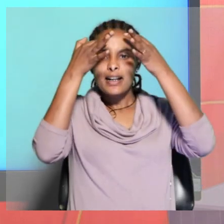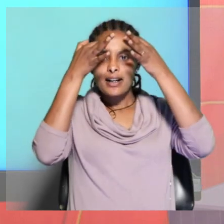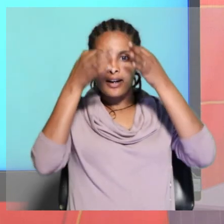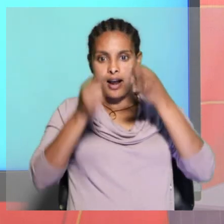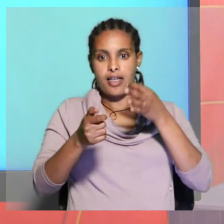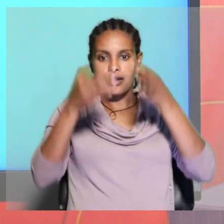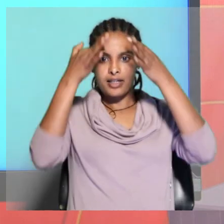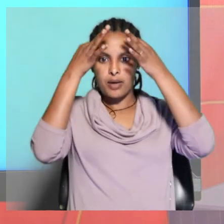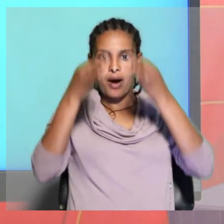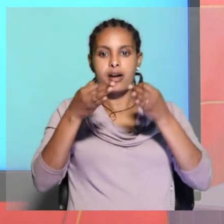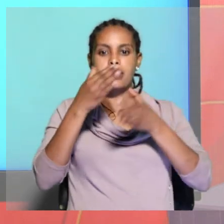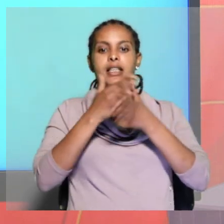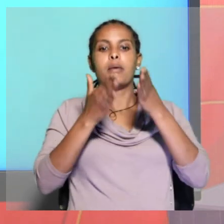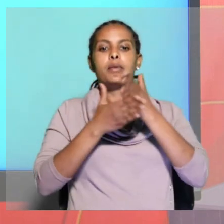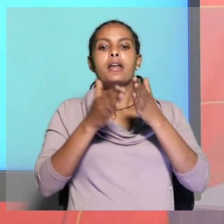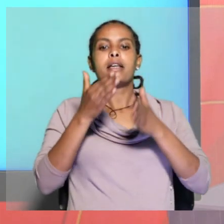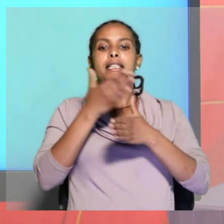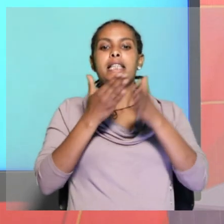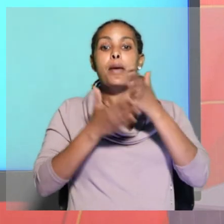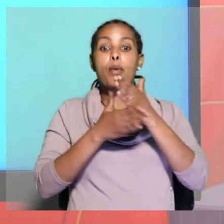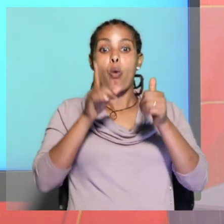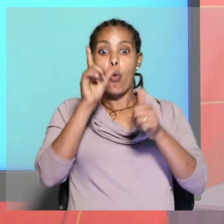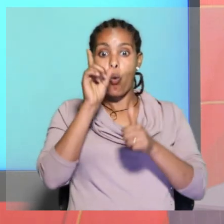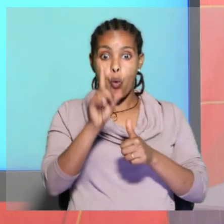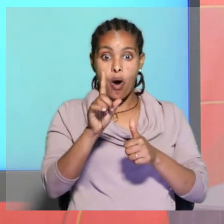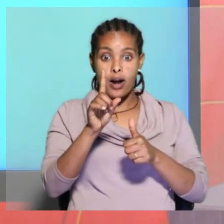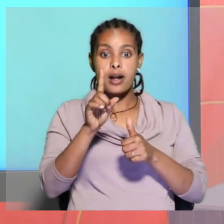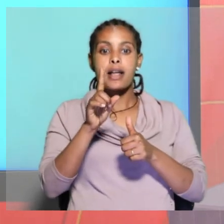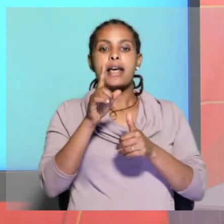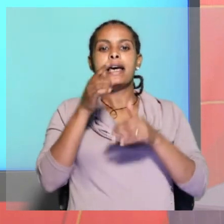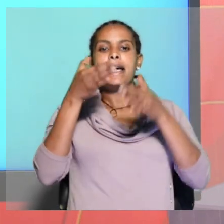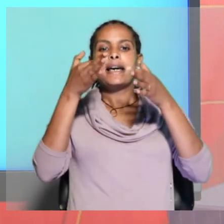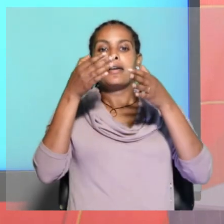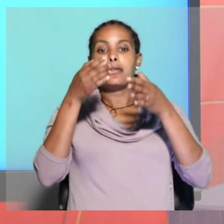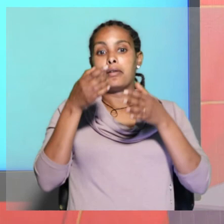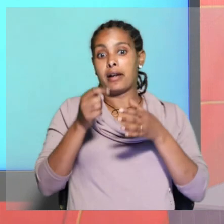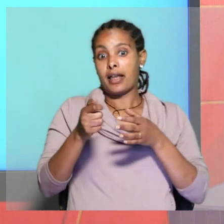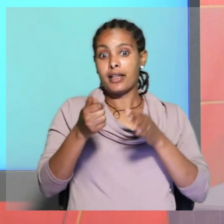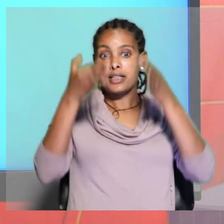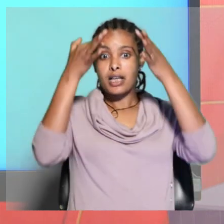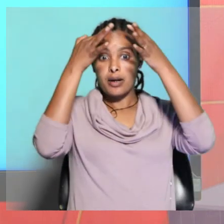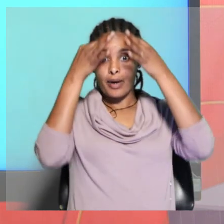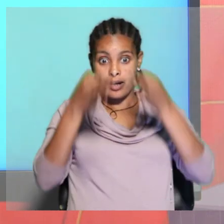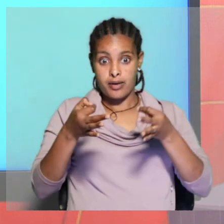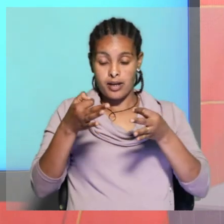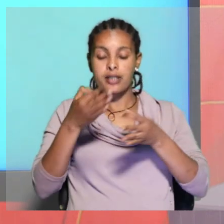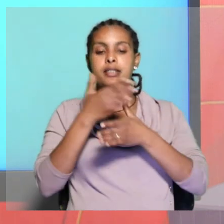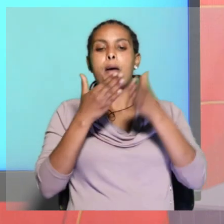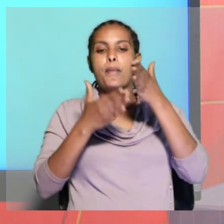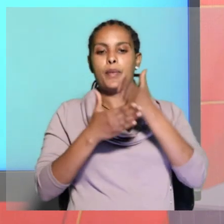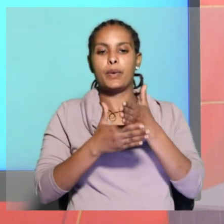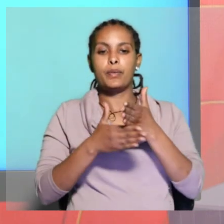step. Therefore, step 1 is rate determining step. Step 1